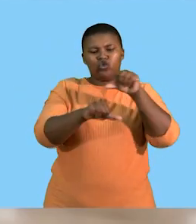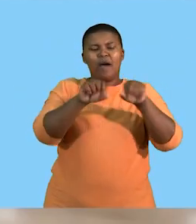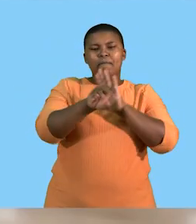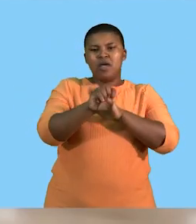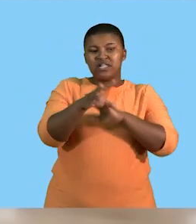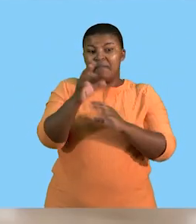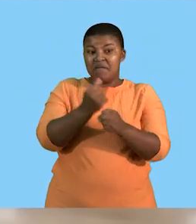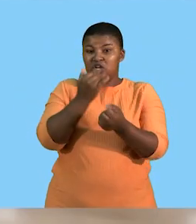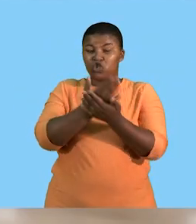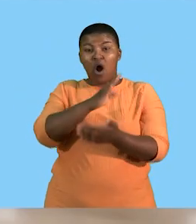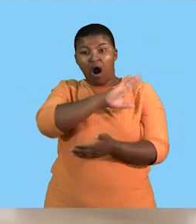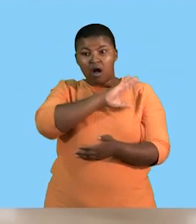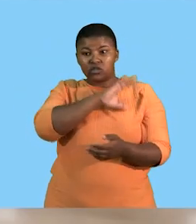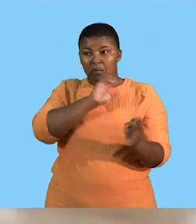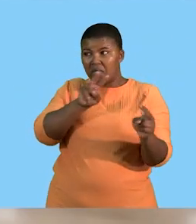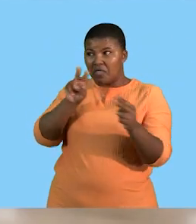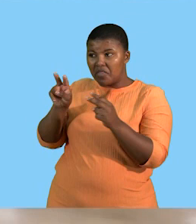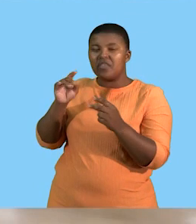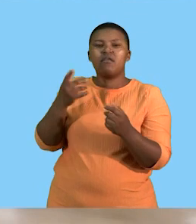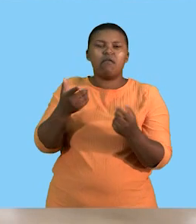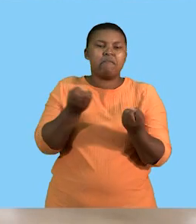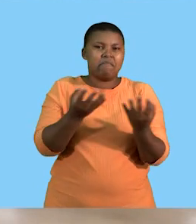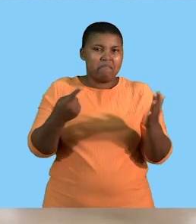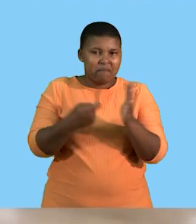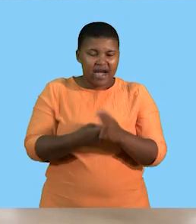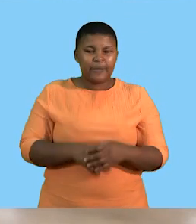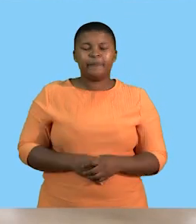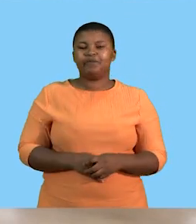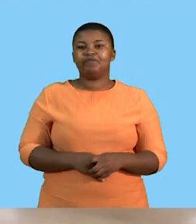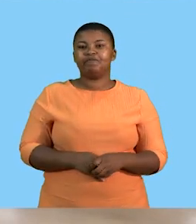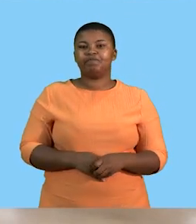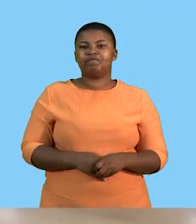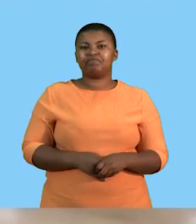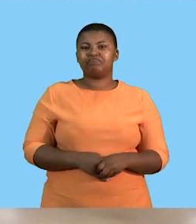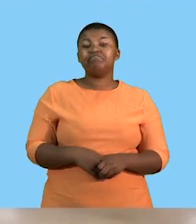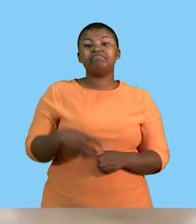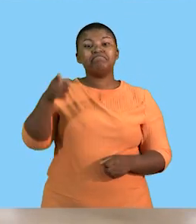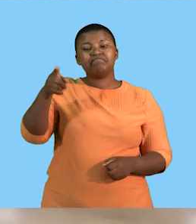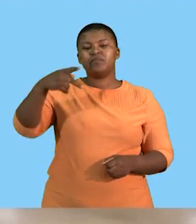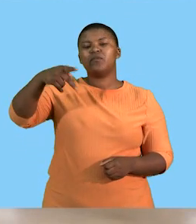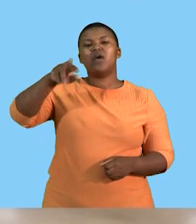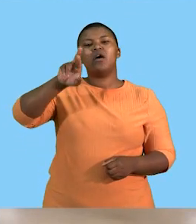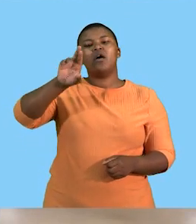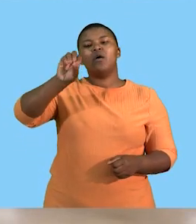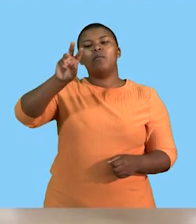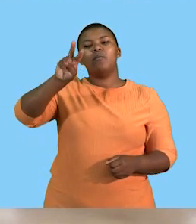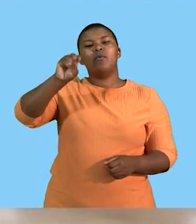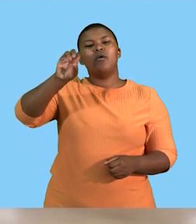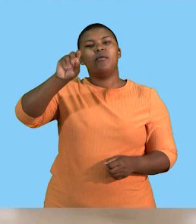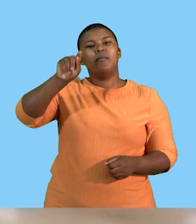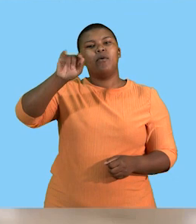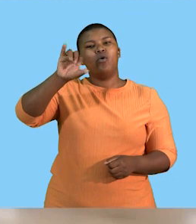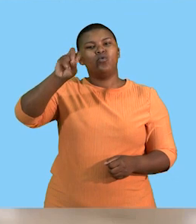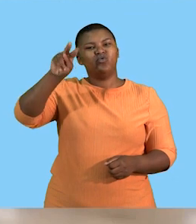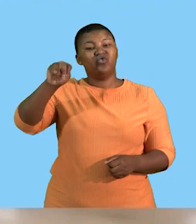products. Or they can even use promotions. Promotions like buy one, get one free. Or the one I